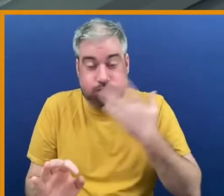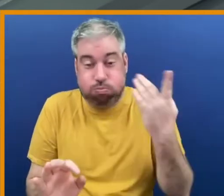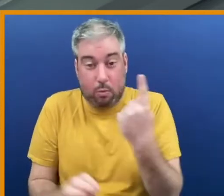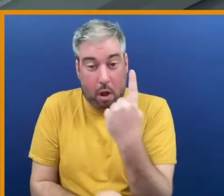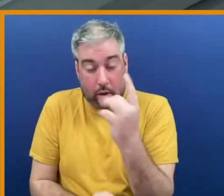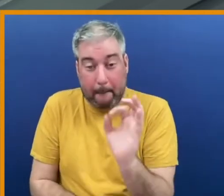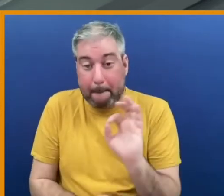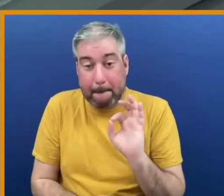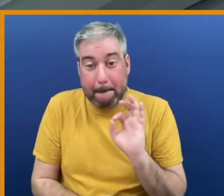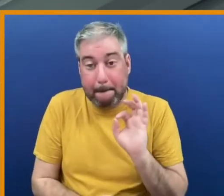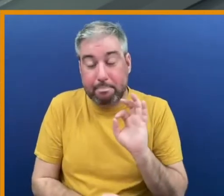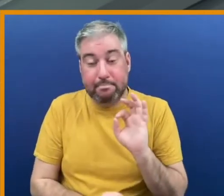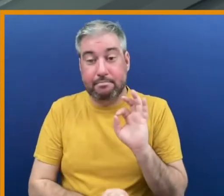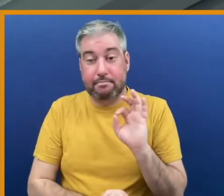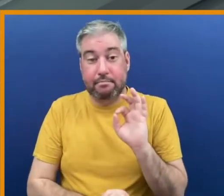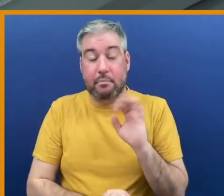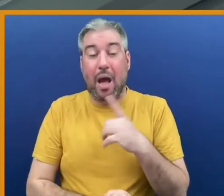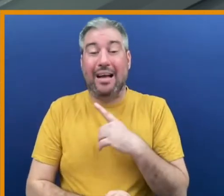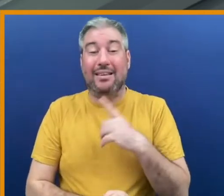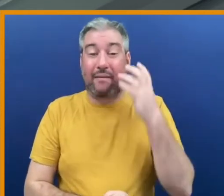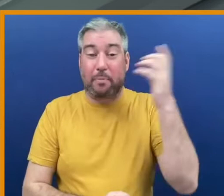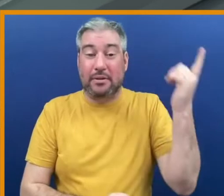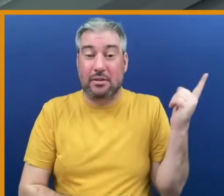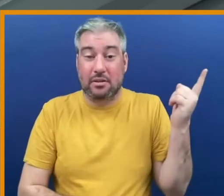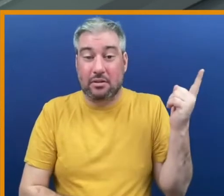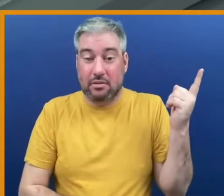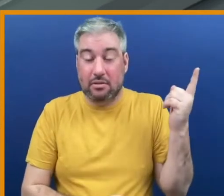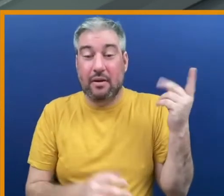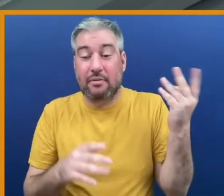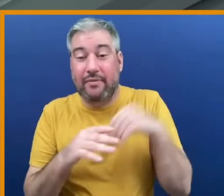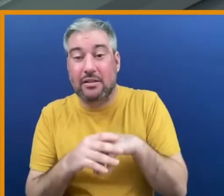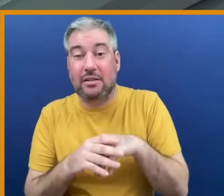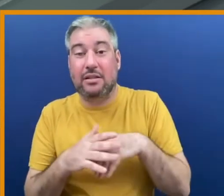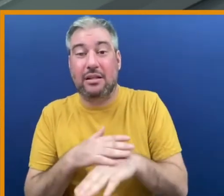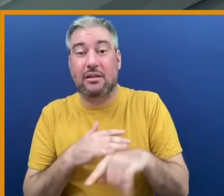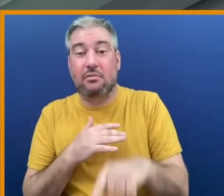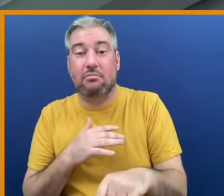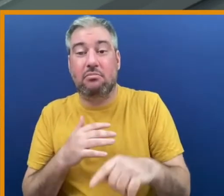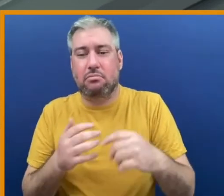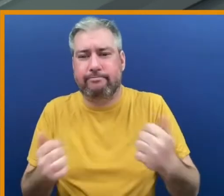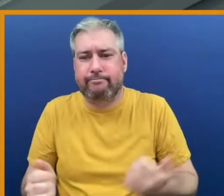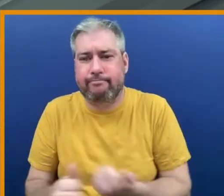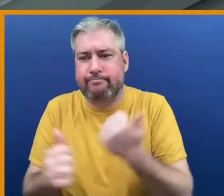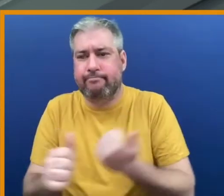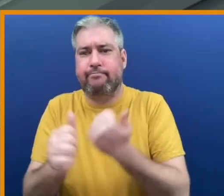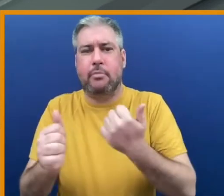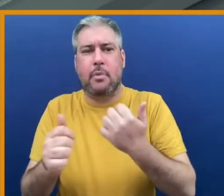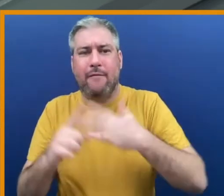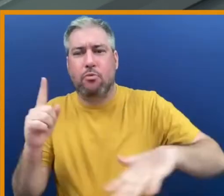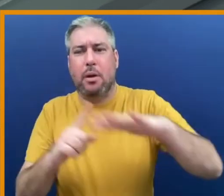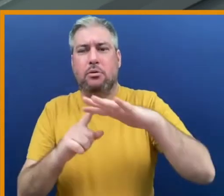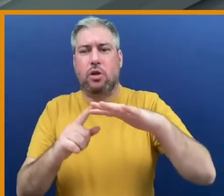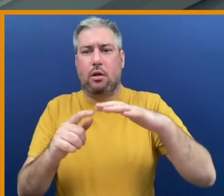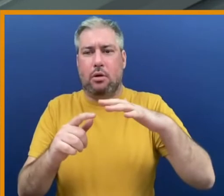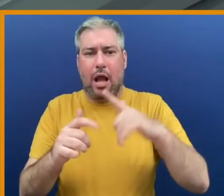not invested in the Environment Agency and taken the policies and the targets seriously. Now, at local government